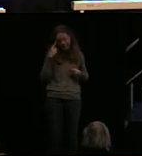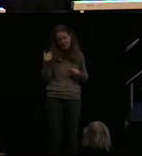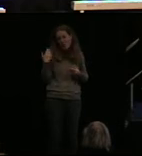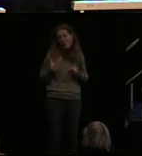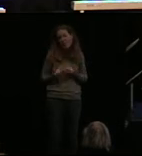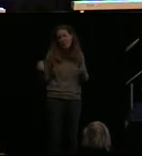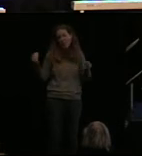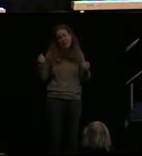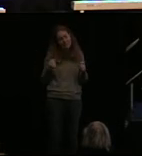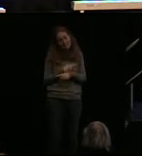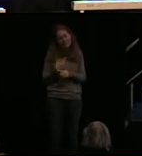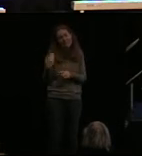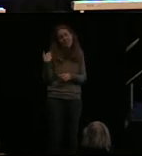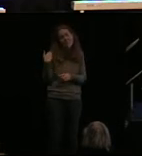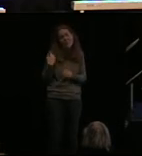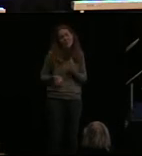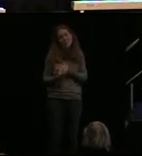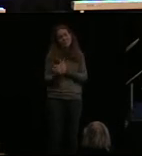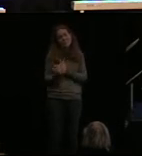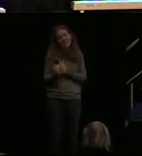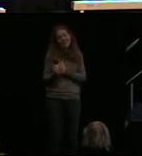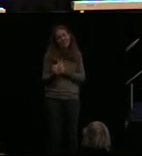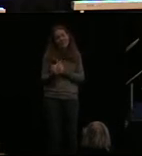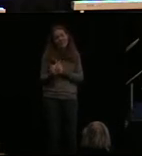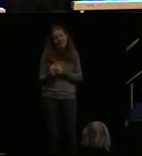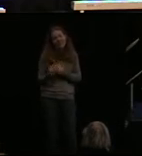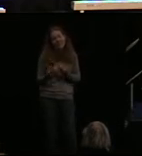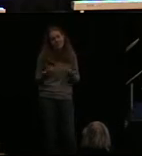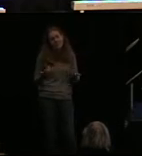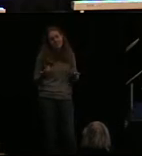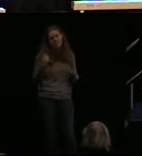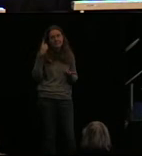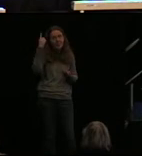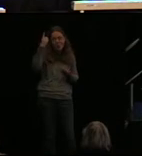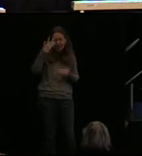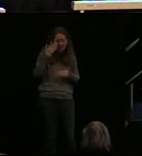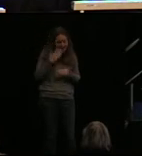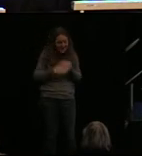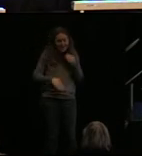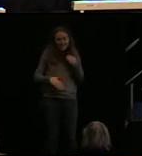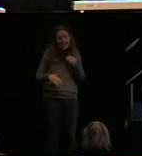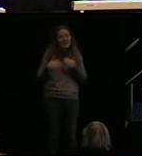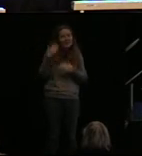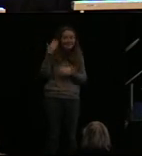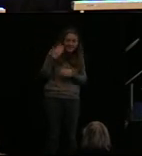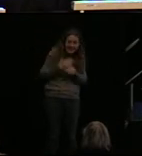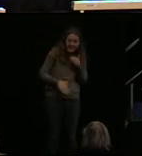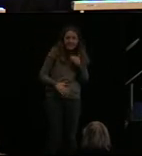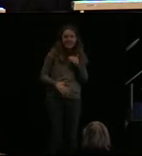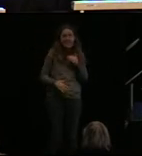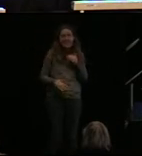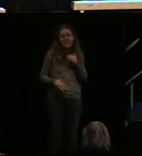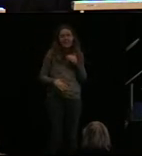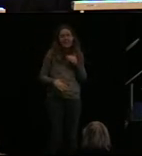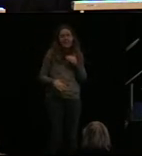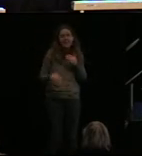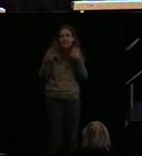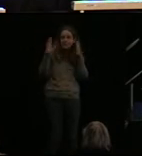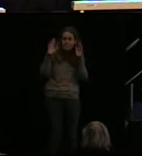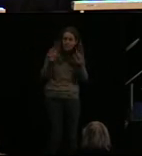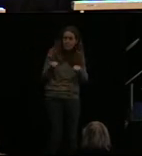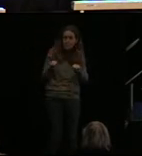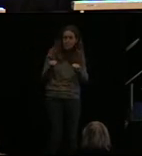I've missed that opportunity. God never, never